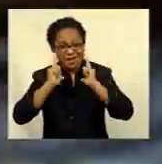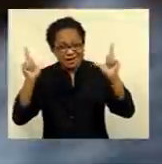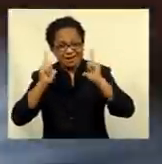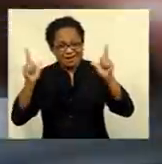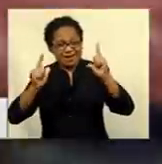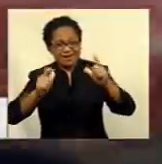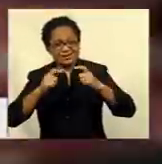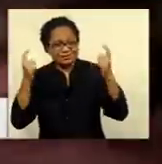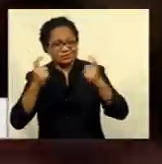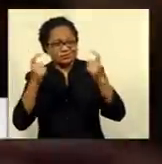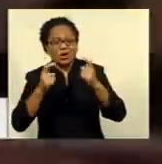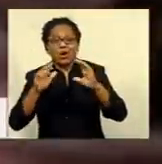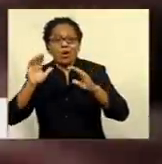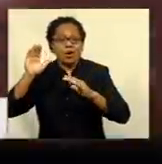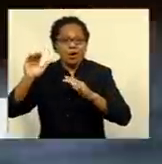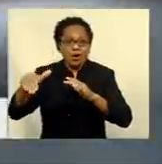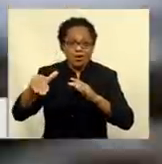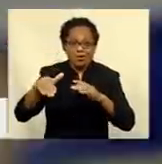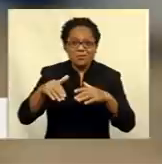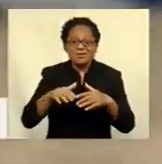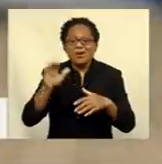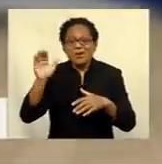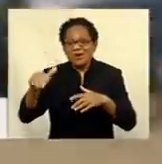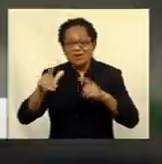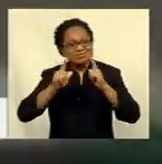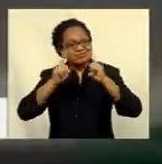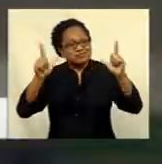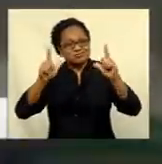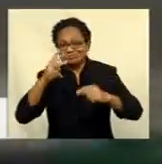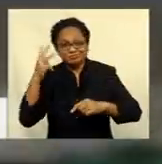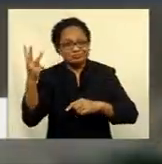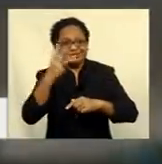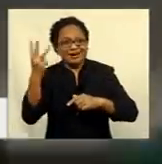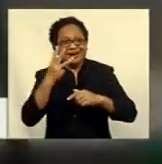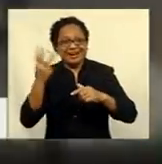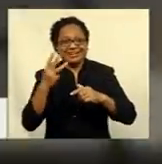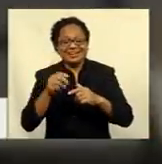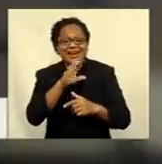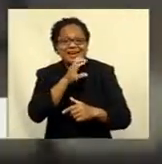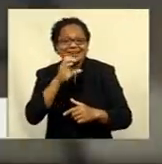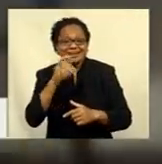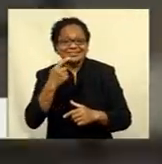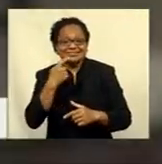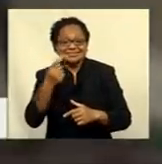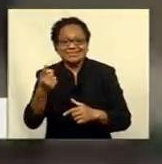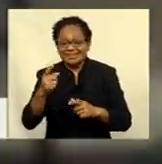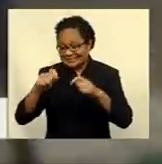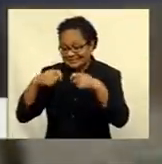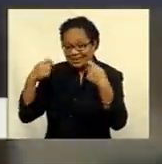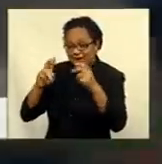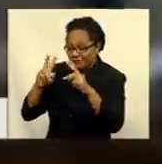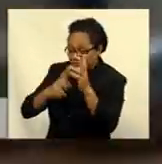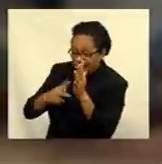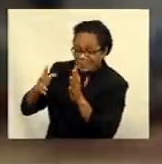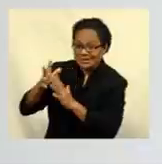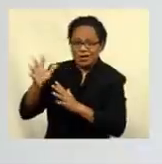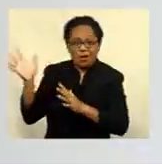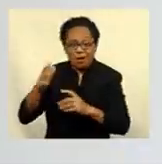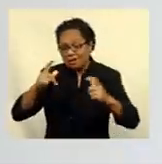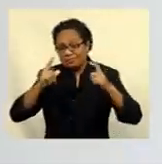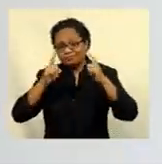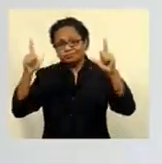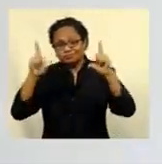This was the atmosphere in Tuivuaka's house last night. His cousin says they cheered the team as if they were also in